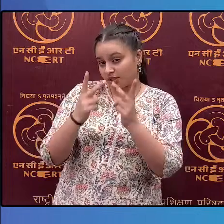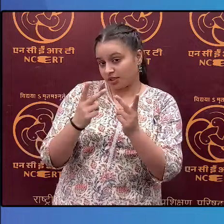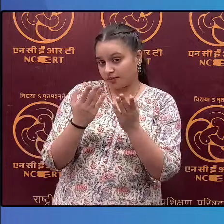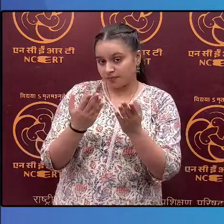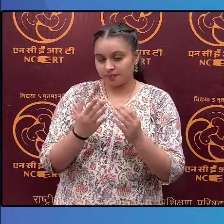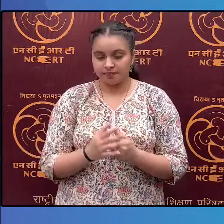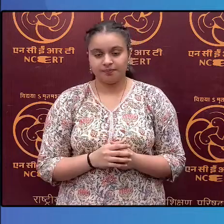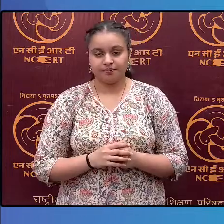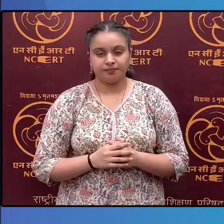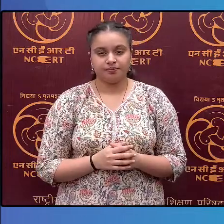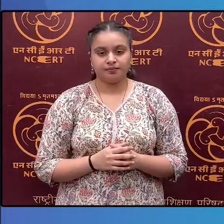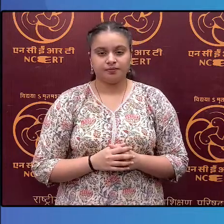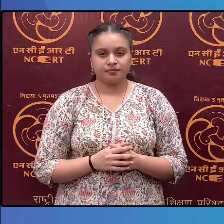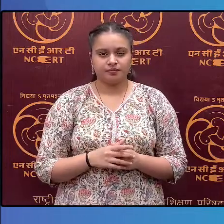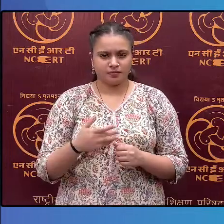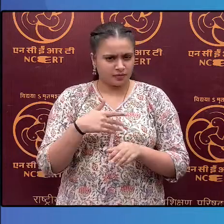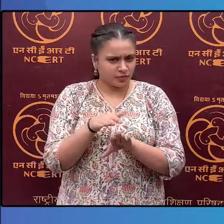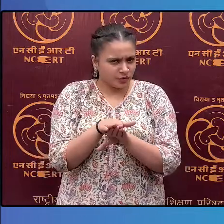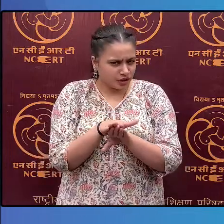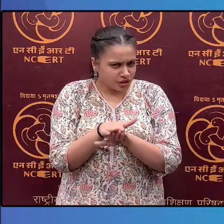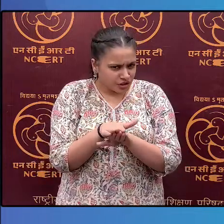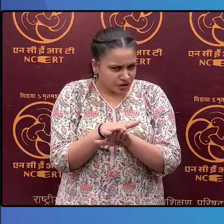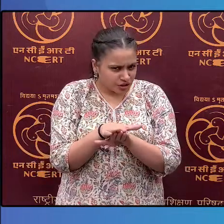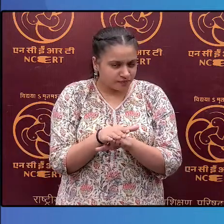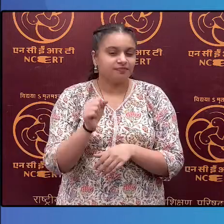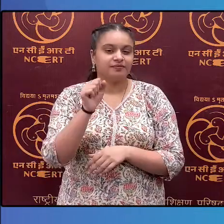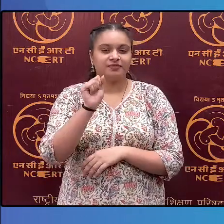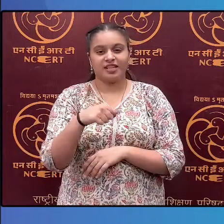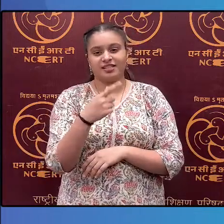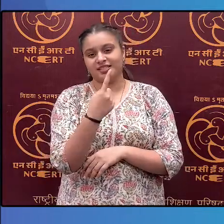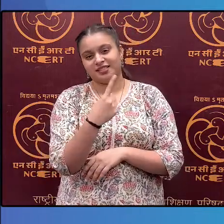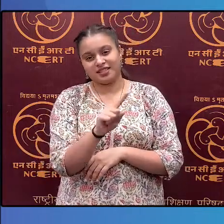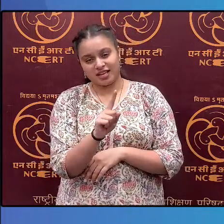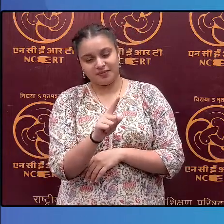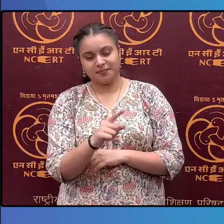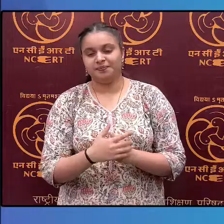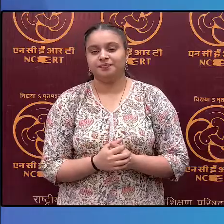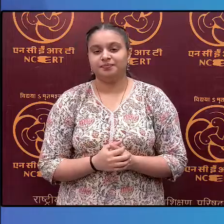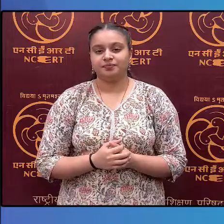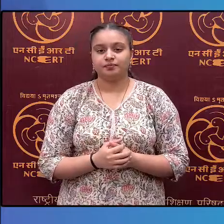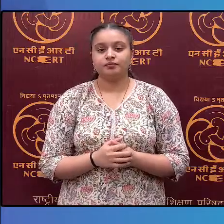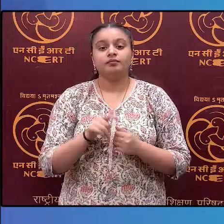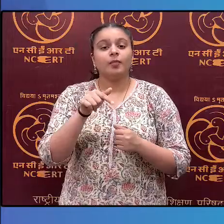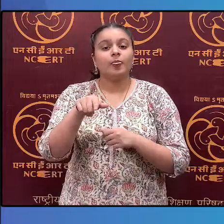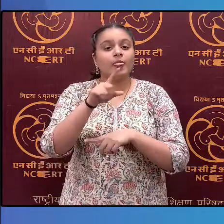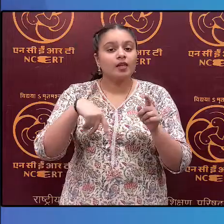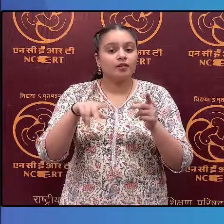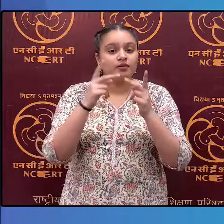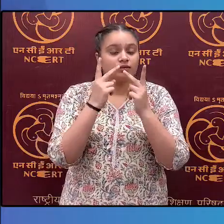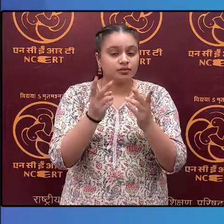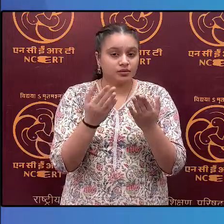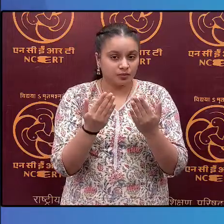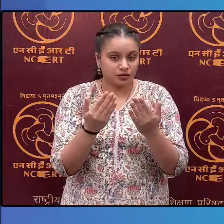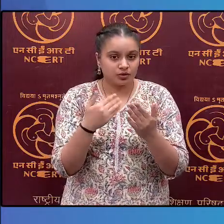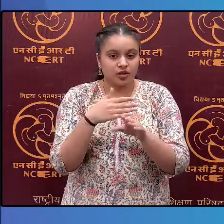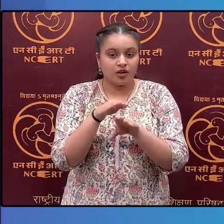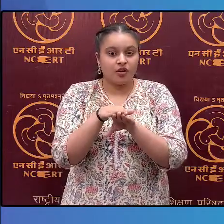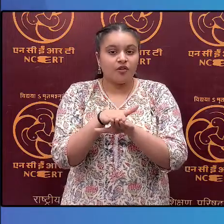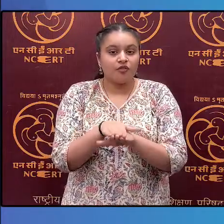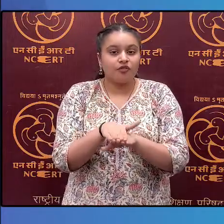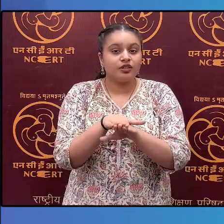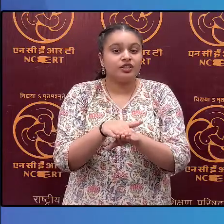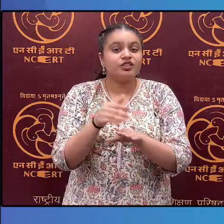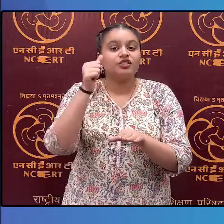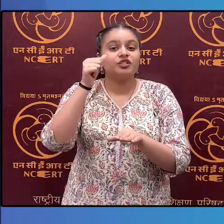can see, it's the fish. Yes, absolutely, it is a fish. And we see fish in water or what?